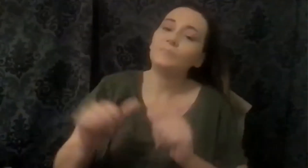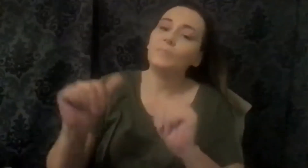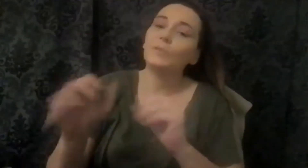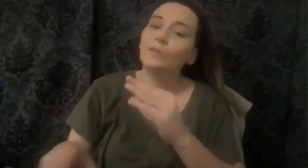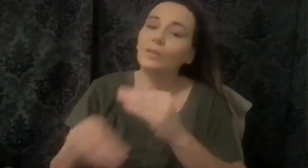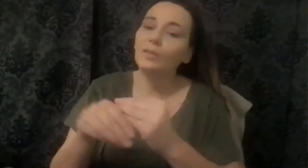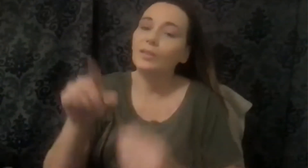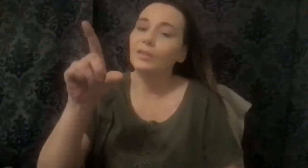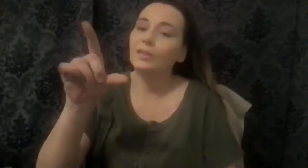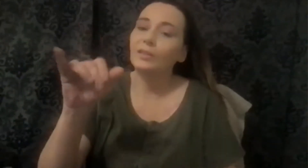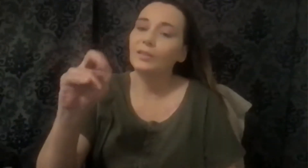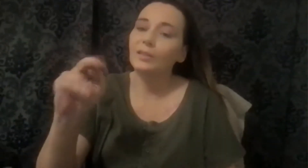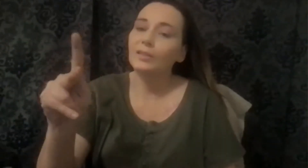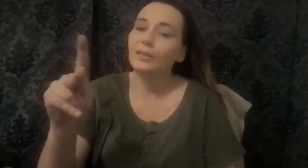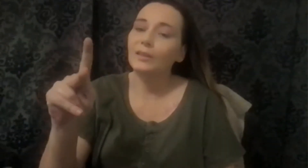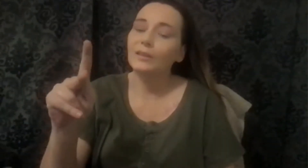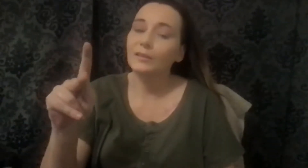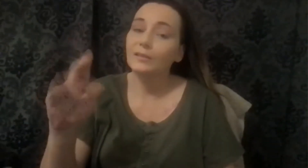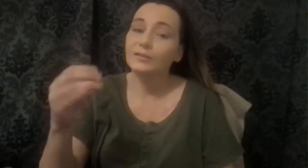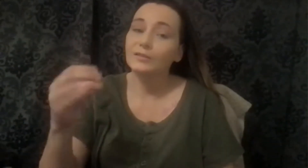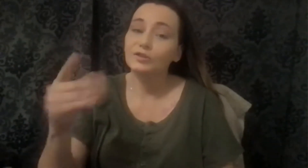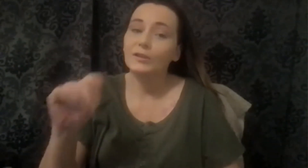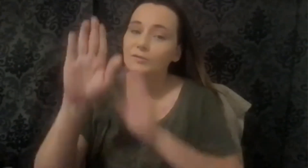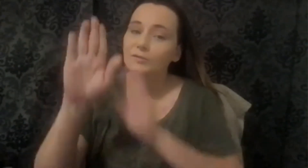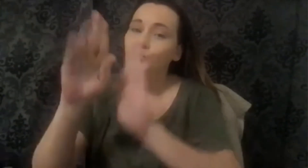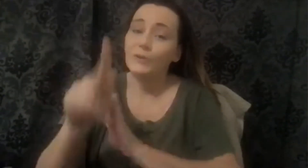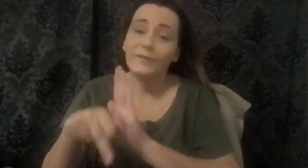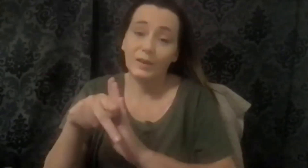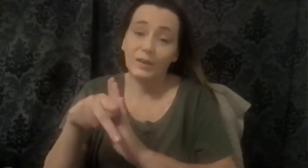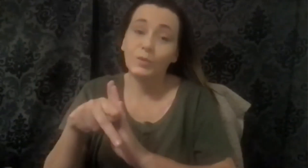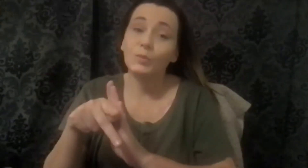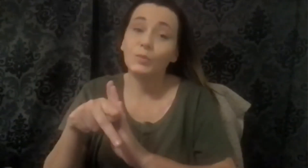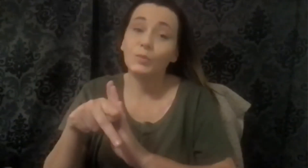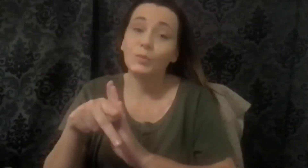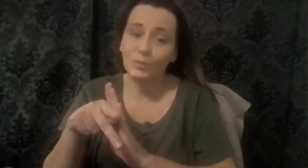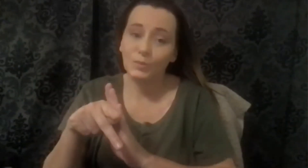great video. It's like cool music too. So I got